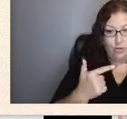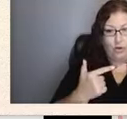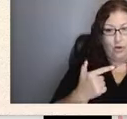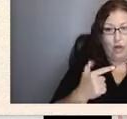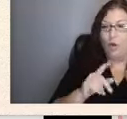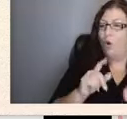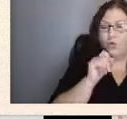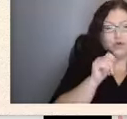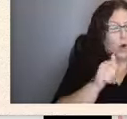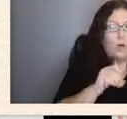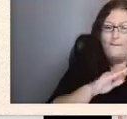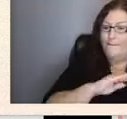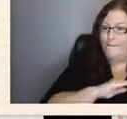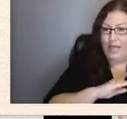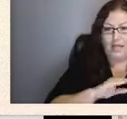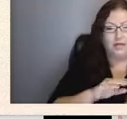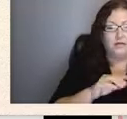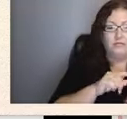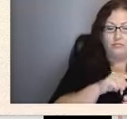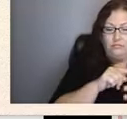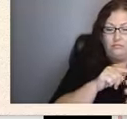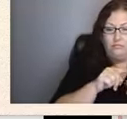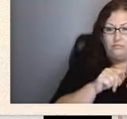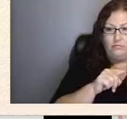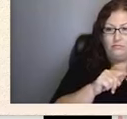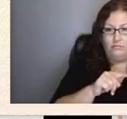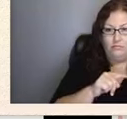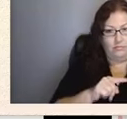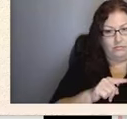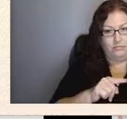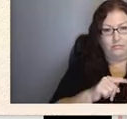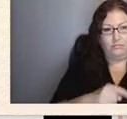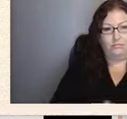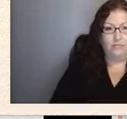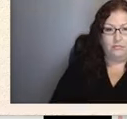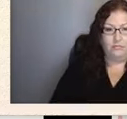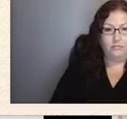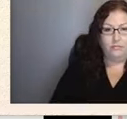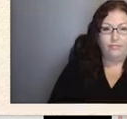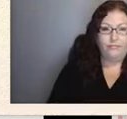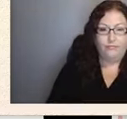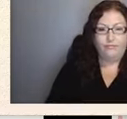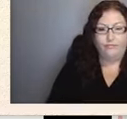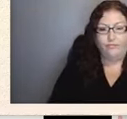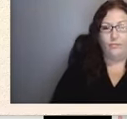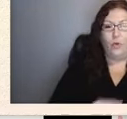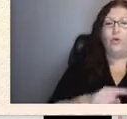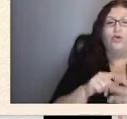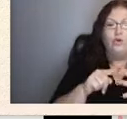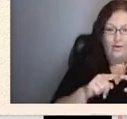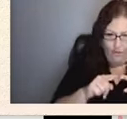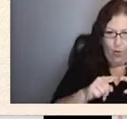meet the criteria for categories 1, 2, 3, or 4.